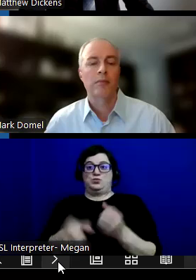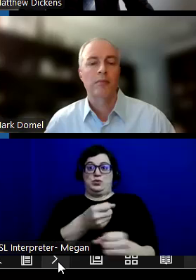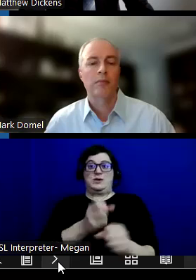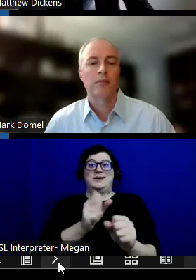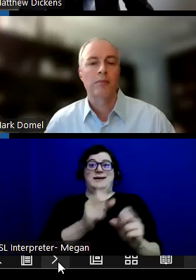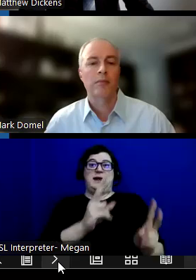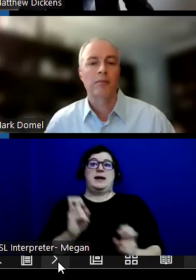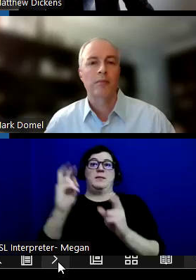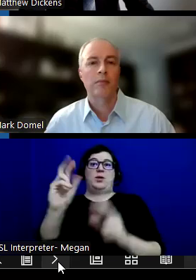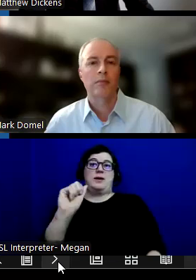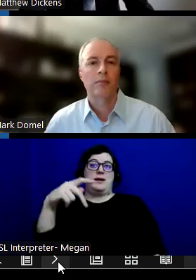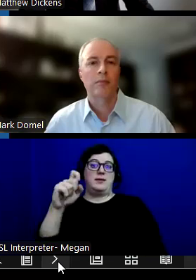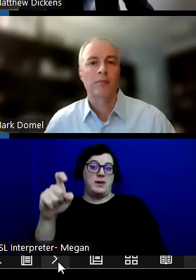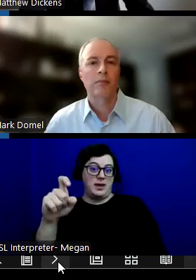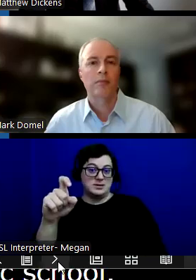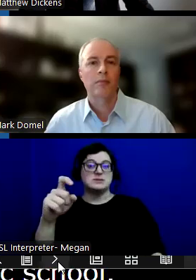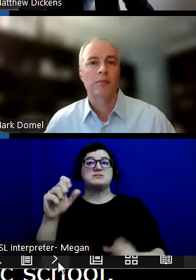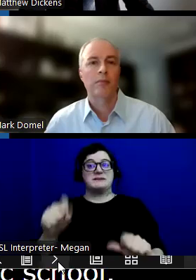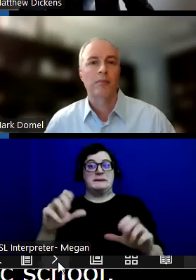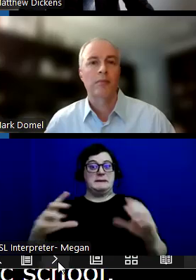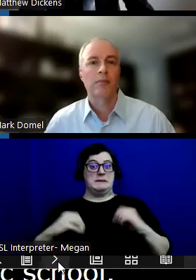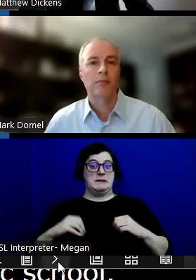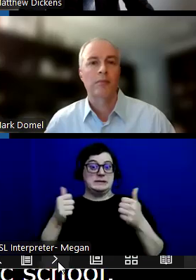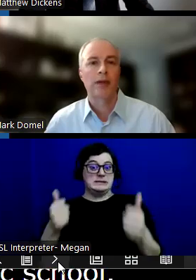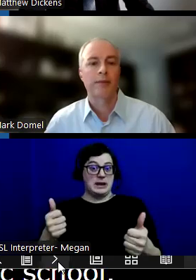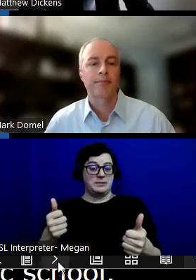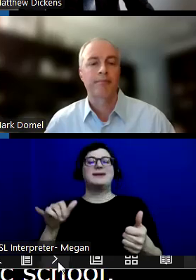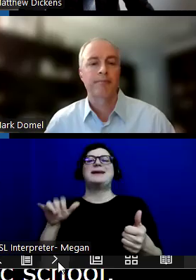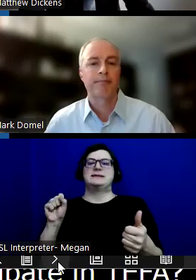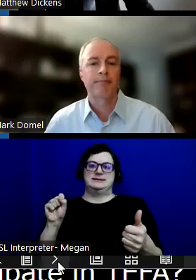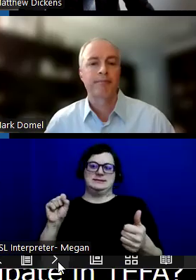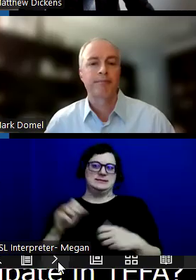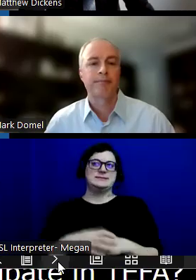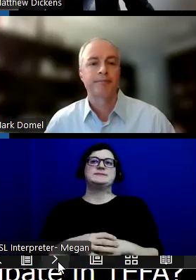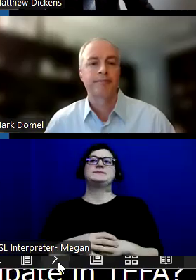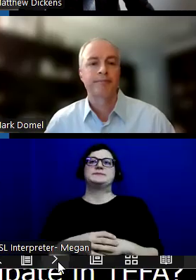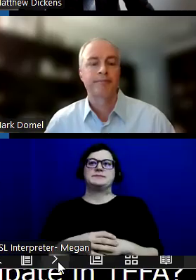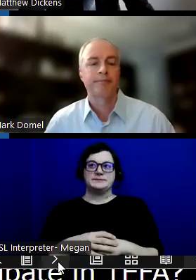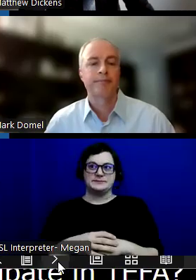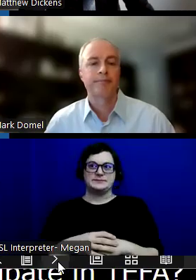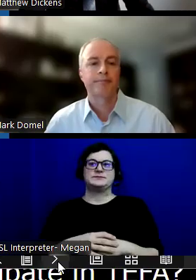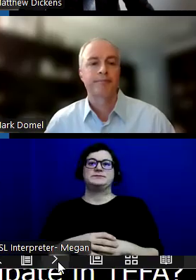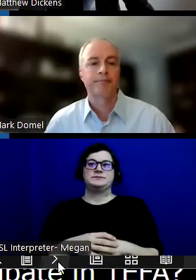Apex and be accepted? Yes. Okay.